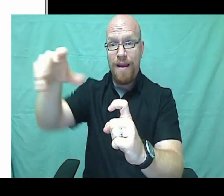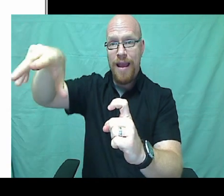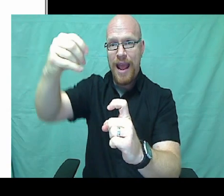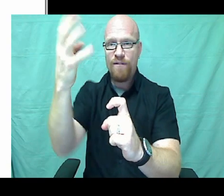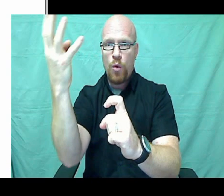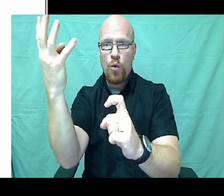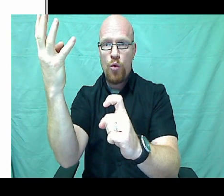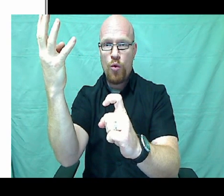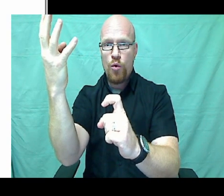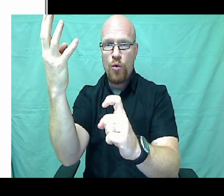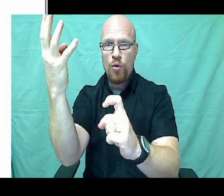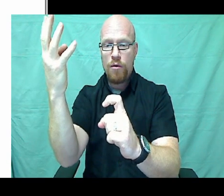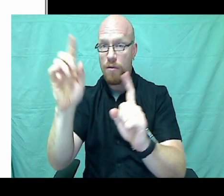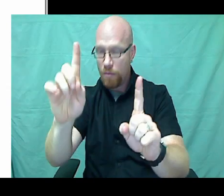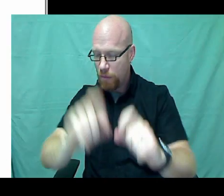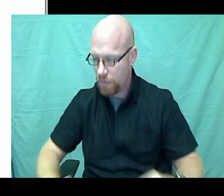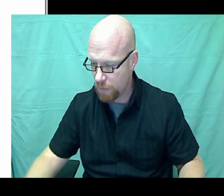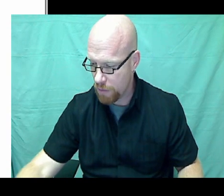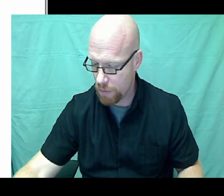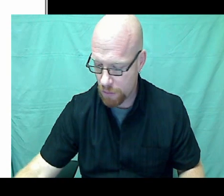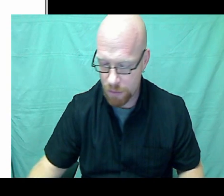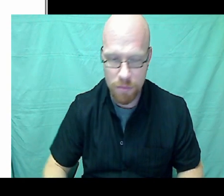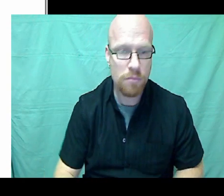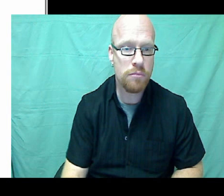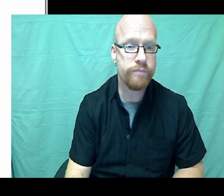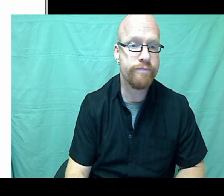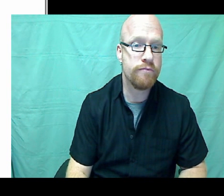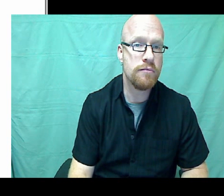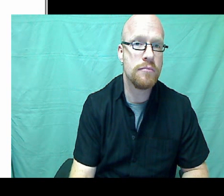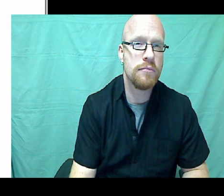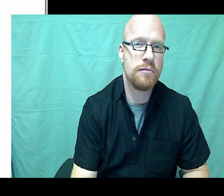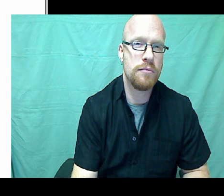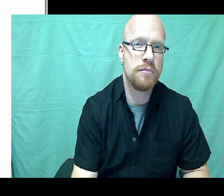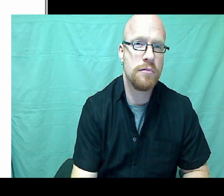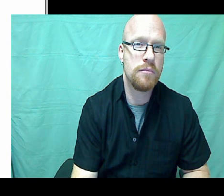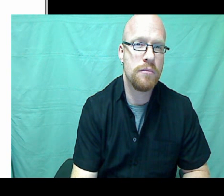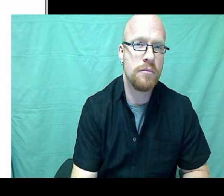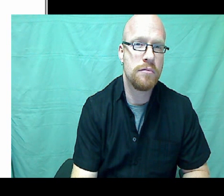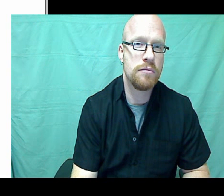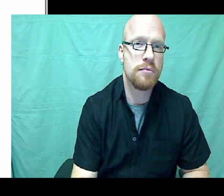it's x to the 2 plus 4 power.